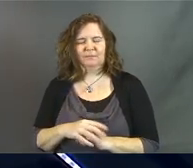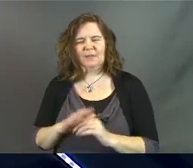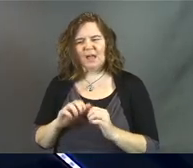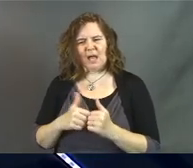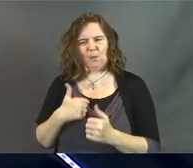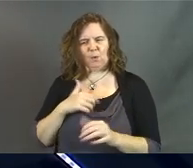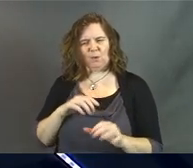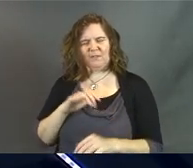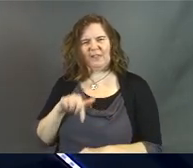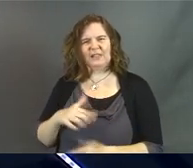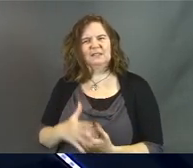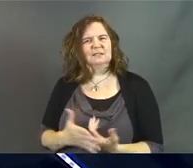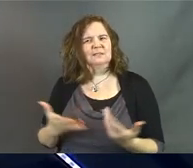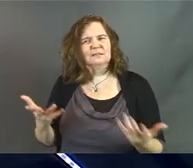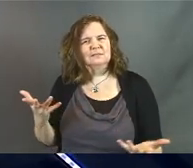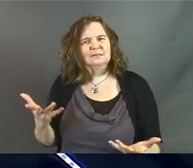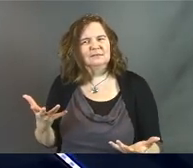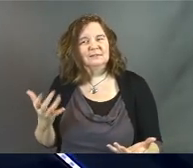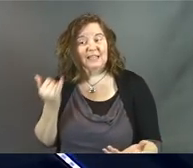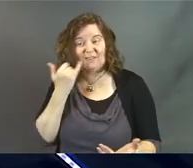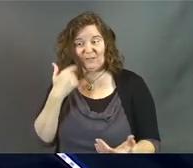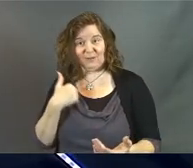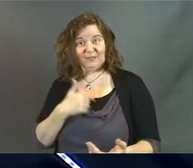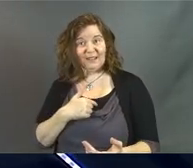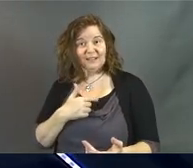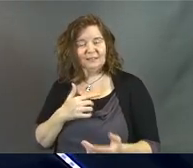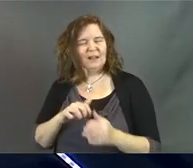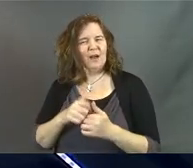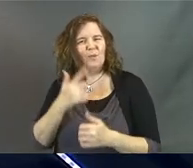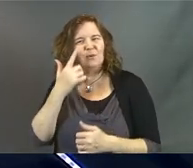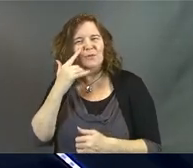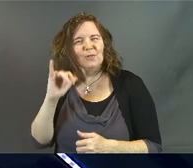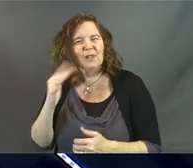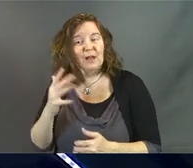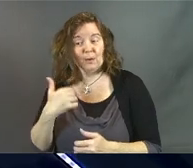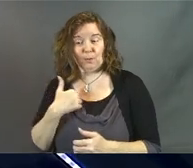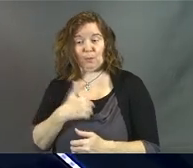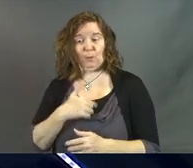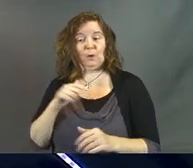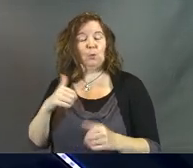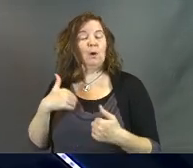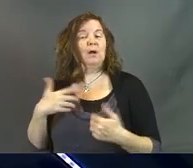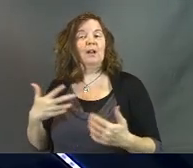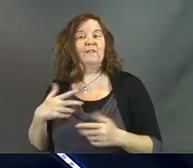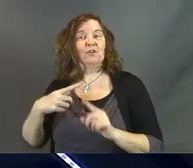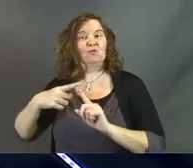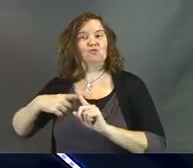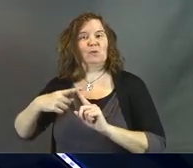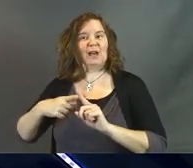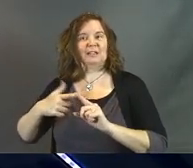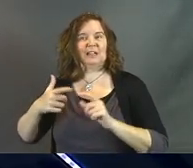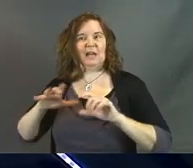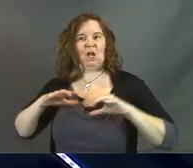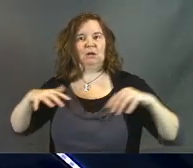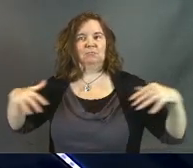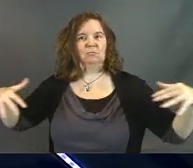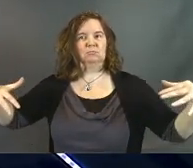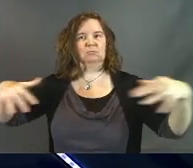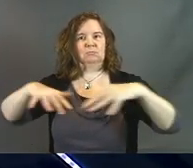How would we have done this? Right? Like, we would have rented an